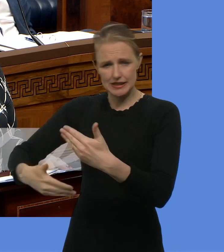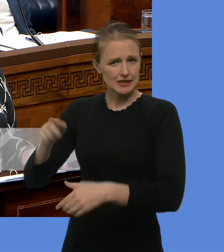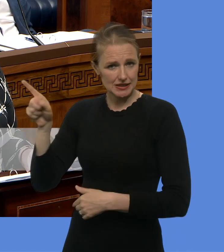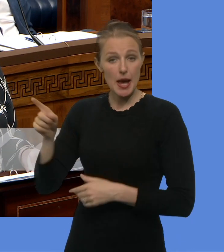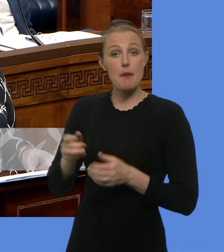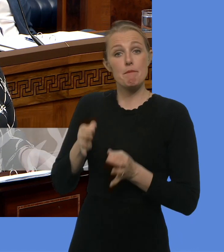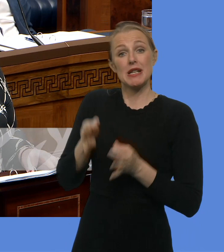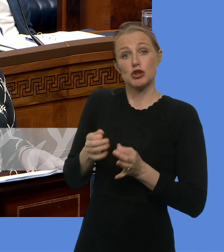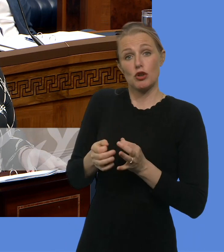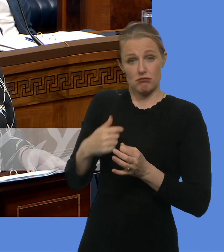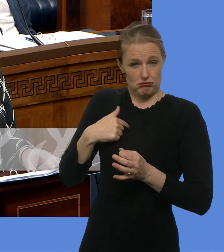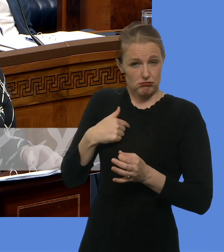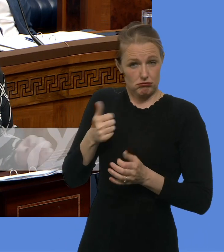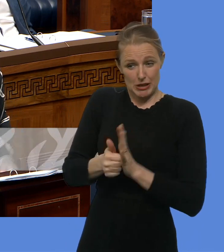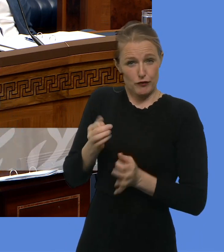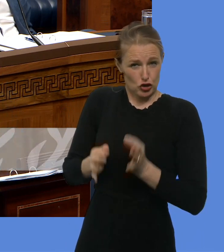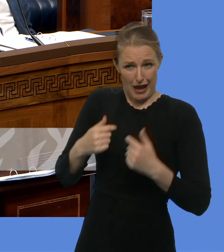is responsible as Minister.